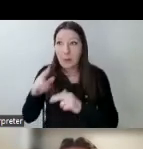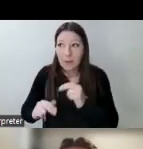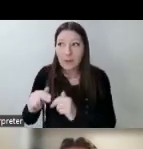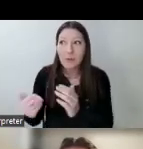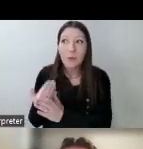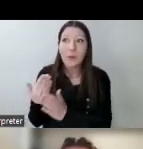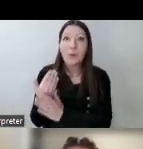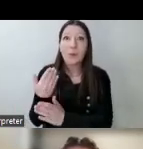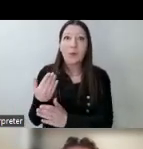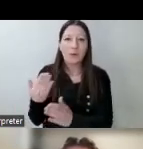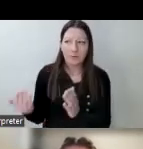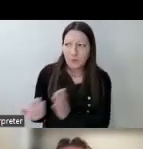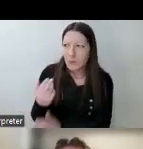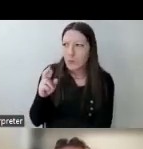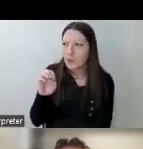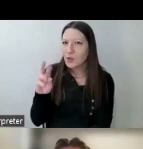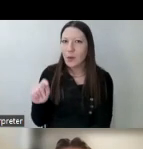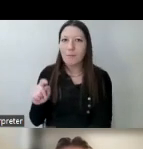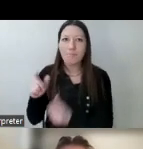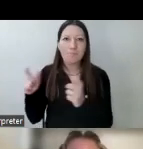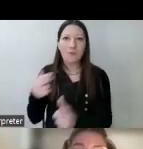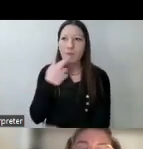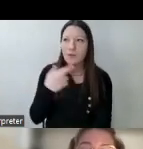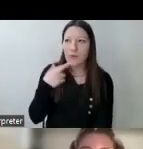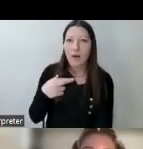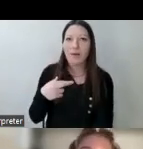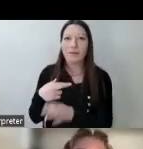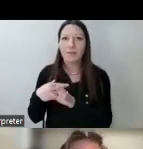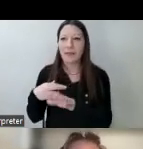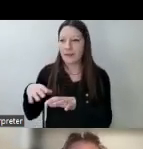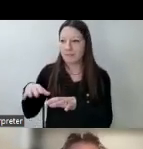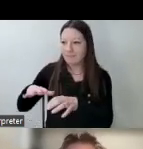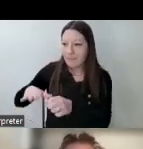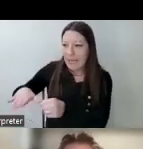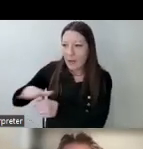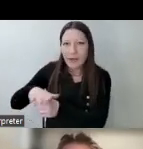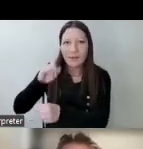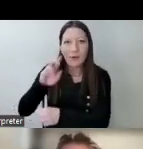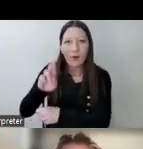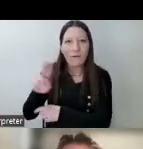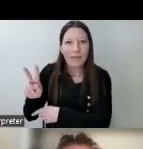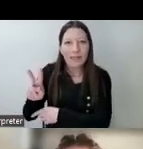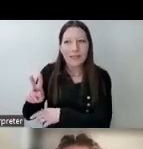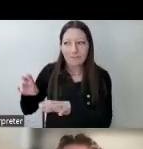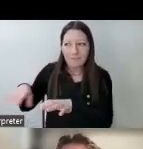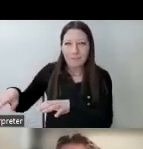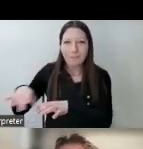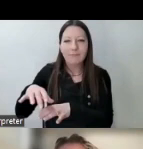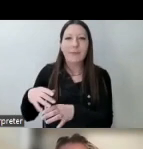a resort with a large restaurant, spaces for RVs, and the renovation of several heritage cabins that still exist on the